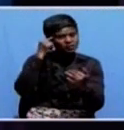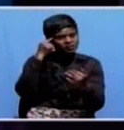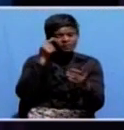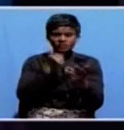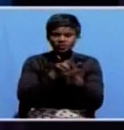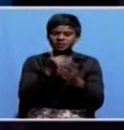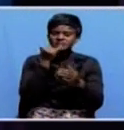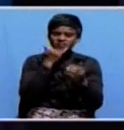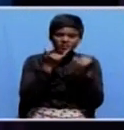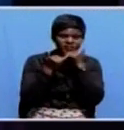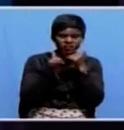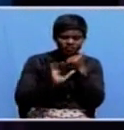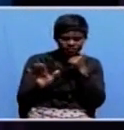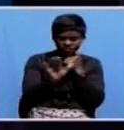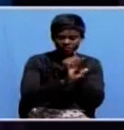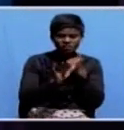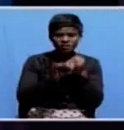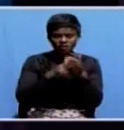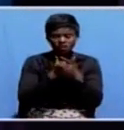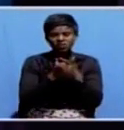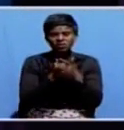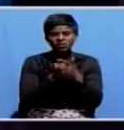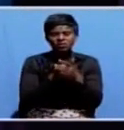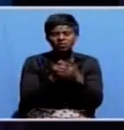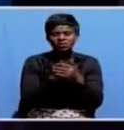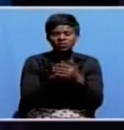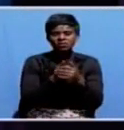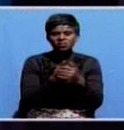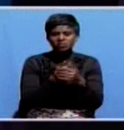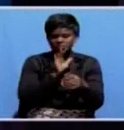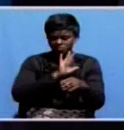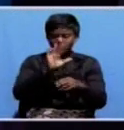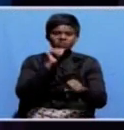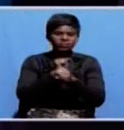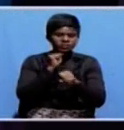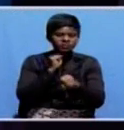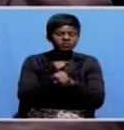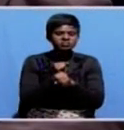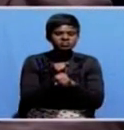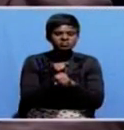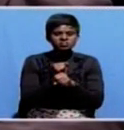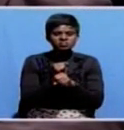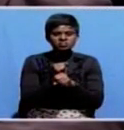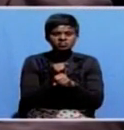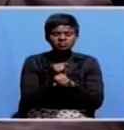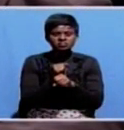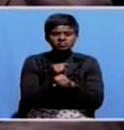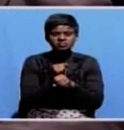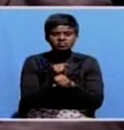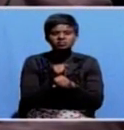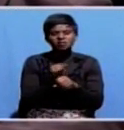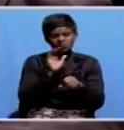his mistakes outweighed his performance? No, his performance outweighed his